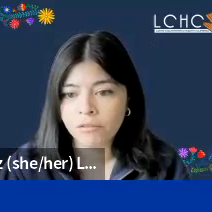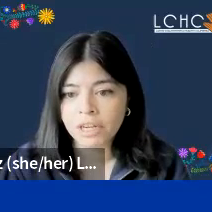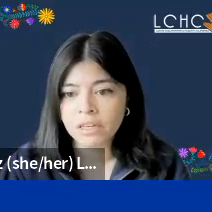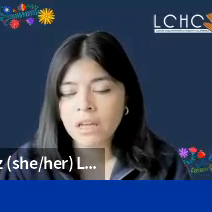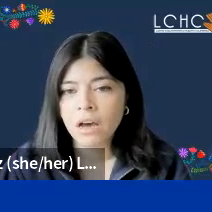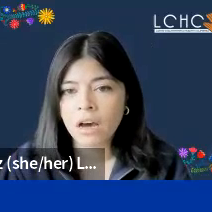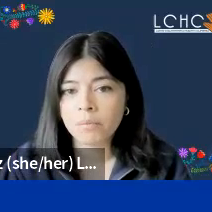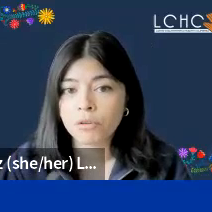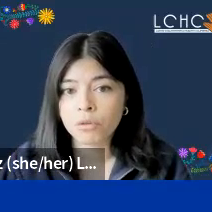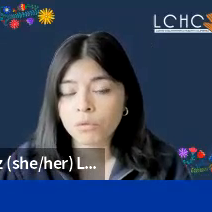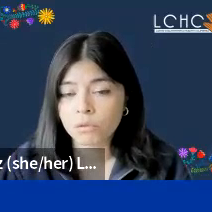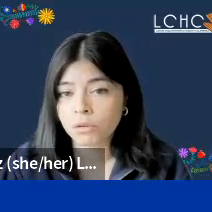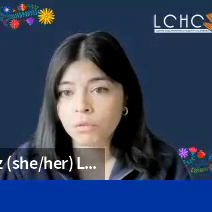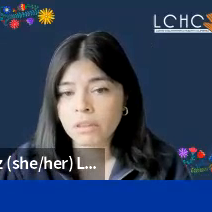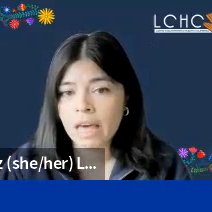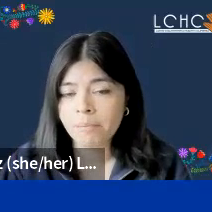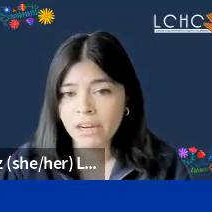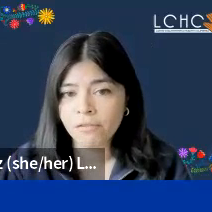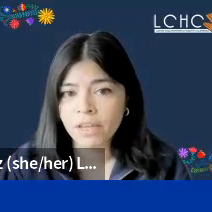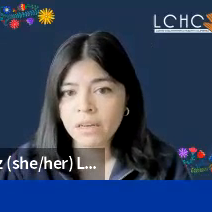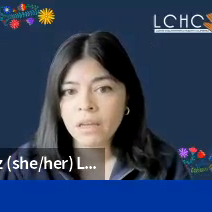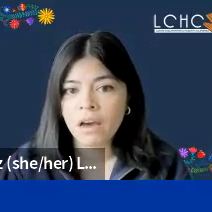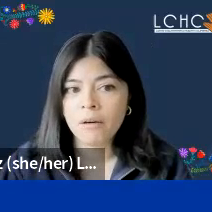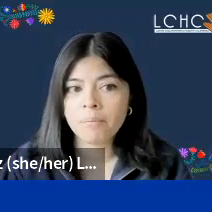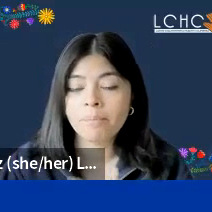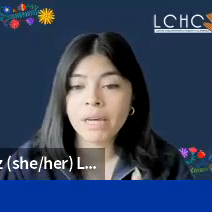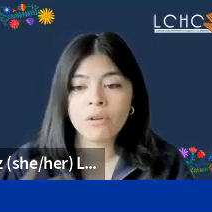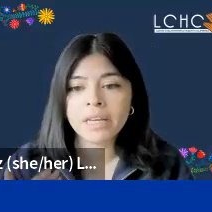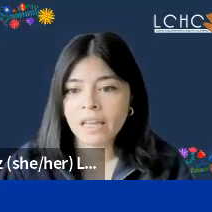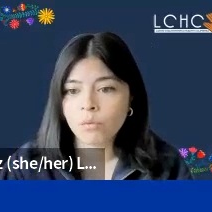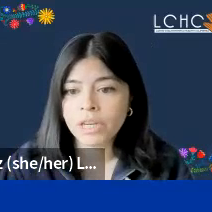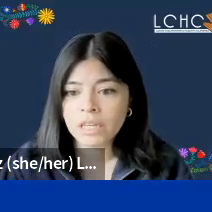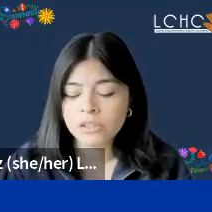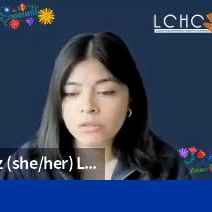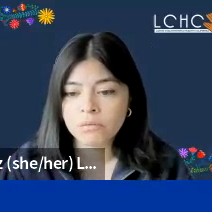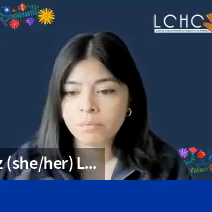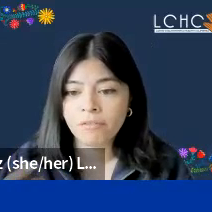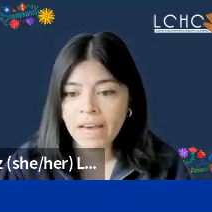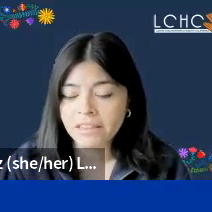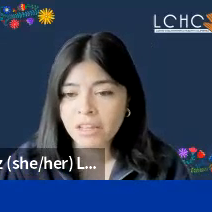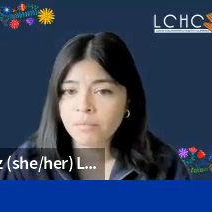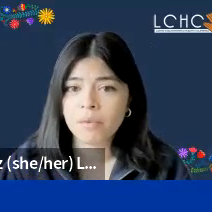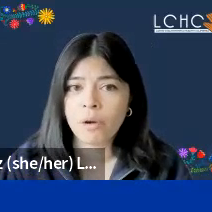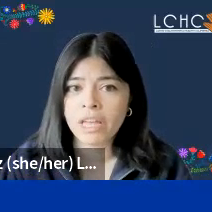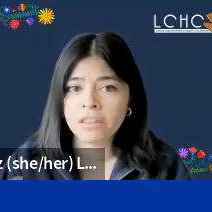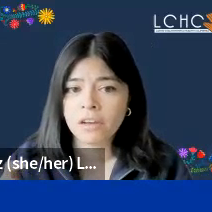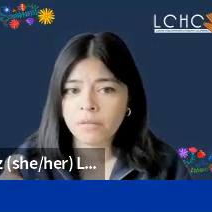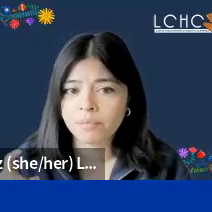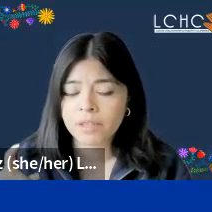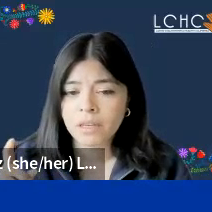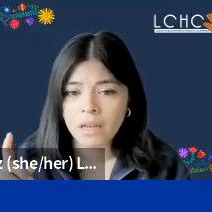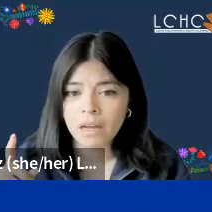be offering through that benefit. But again, we need to provide them